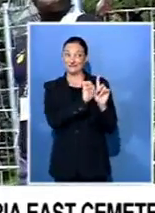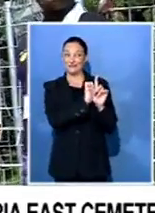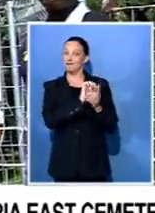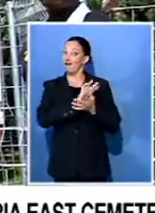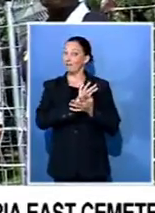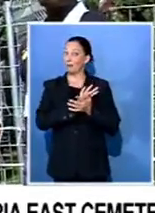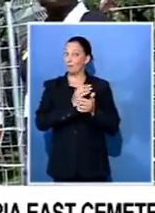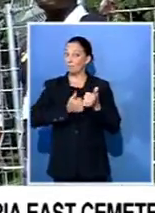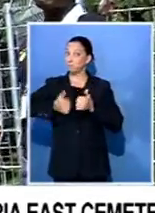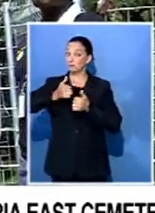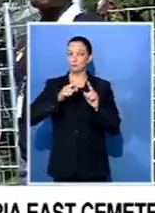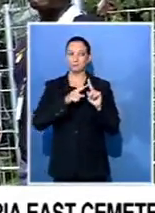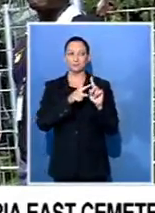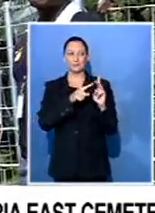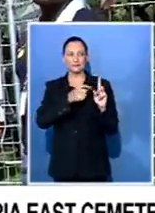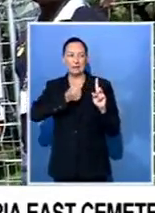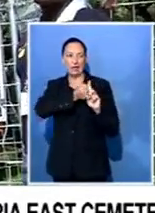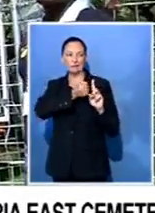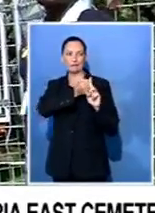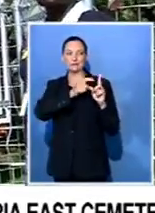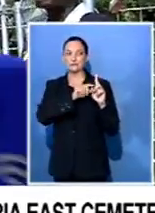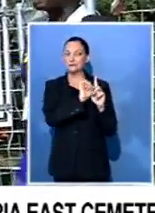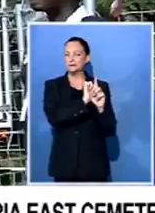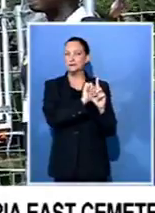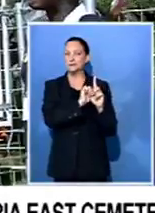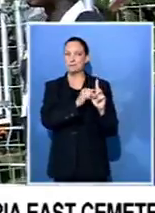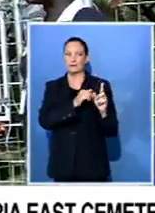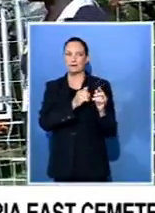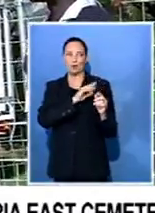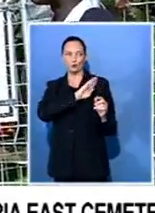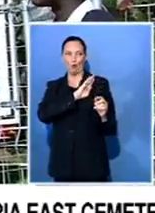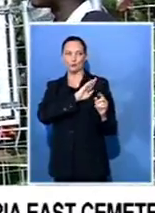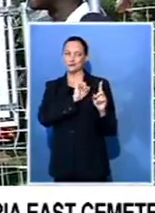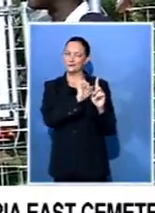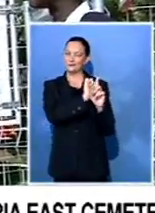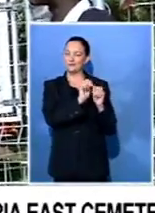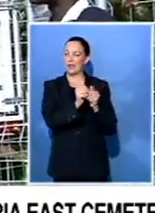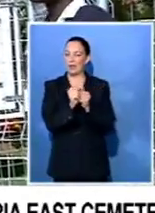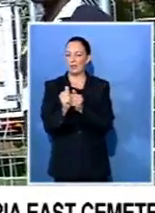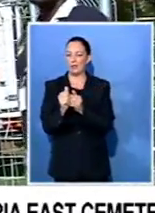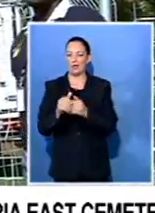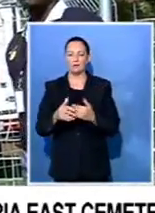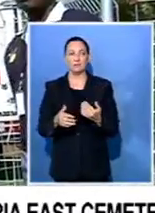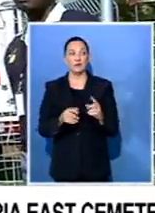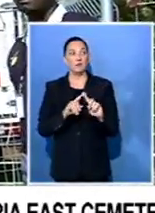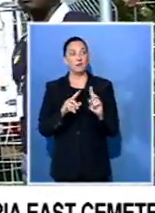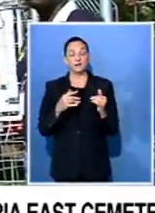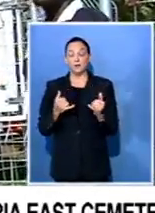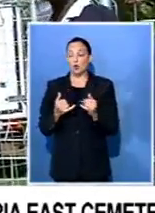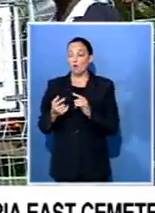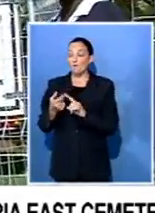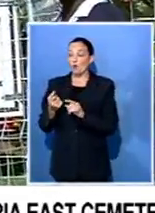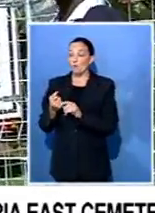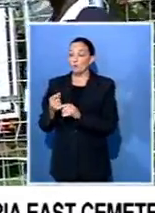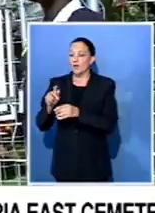activist, a soldier, a leader. Just as a former mayor of Ekurhuleni, what do you take from